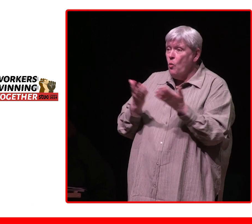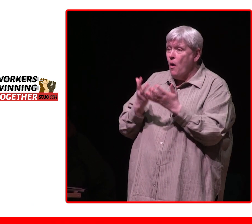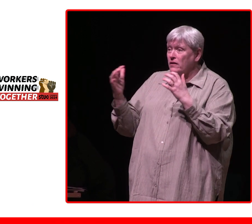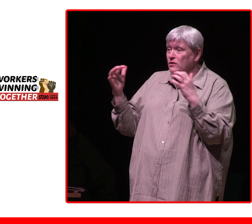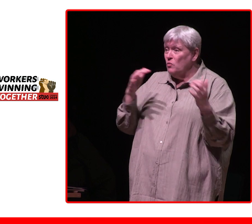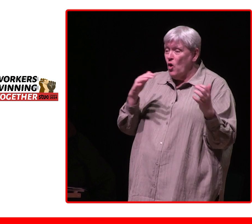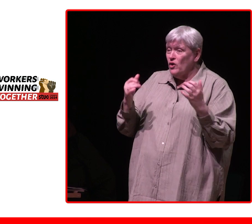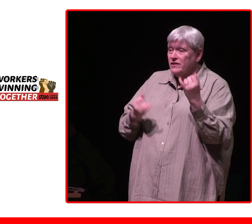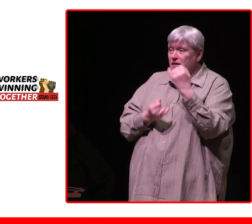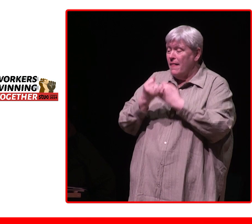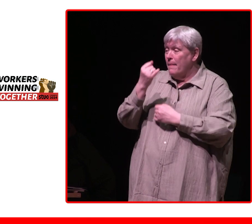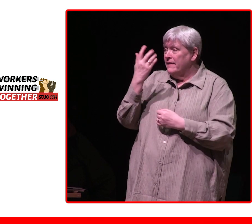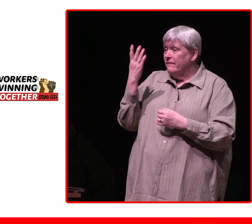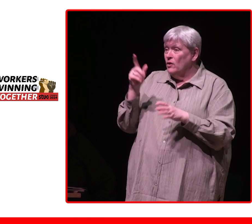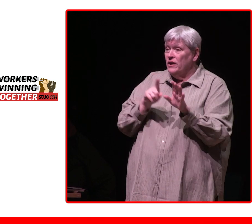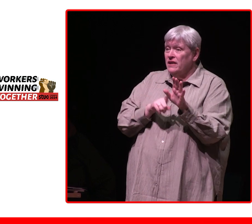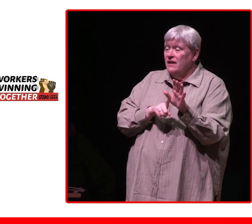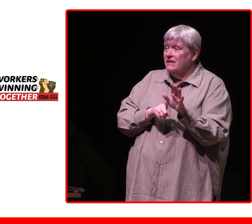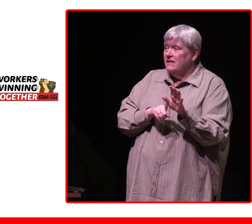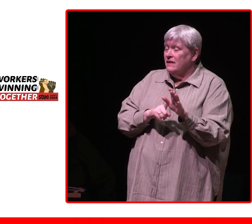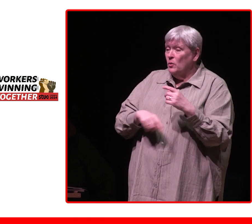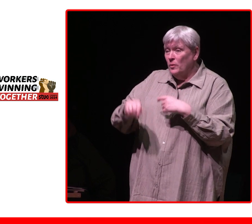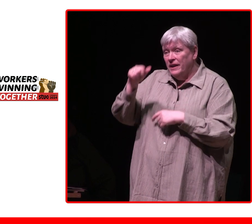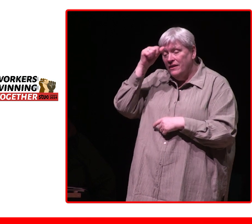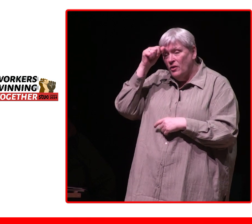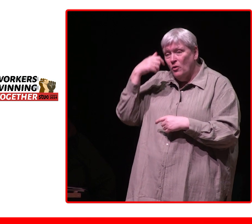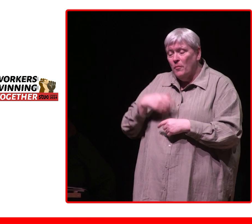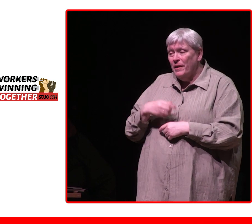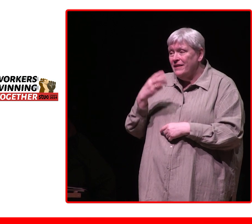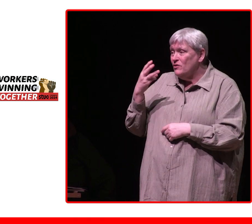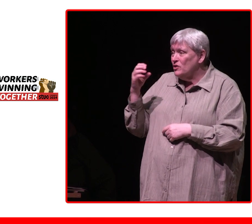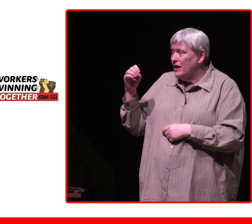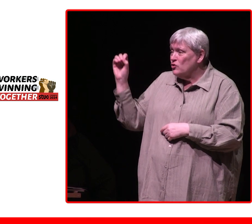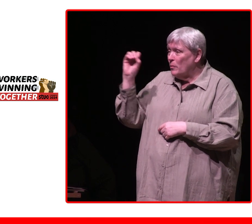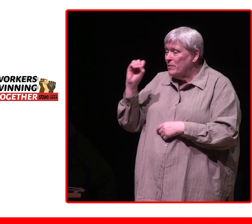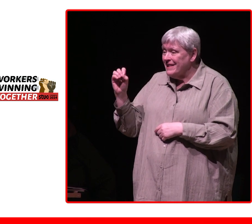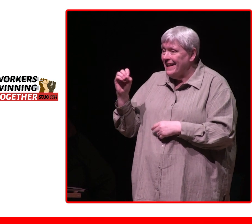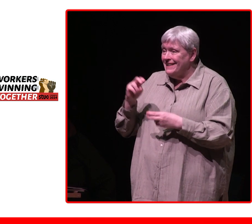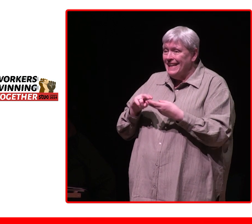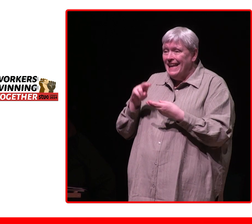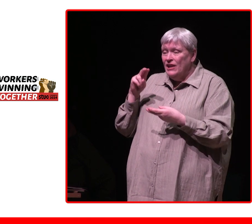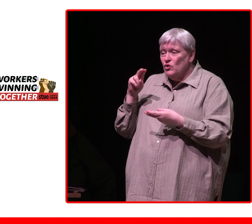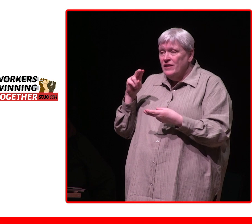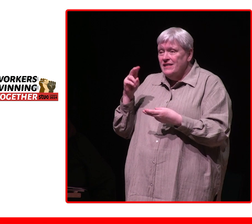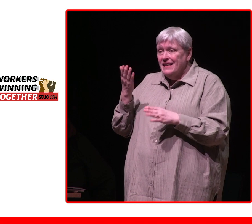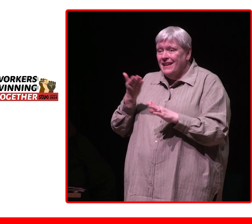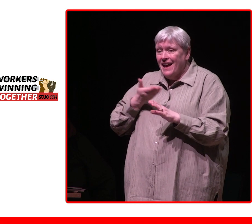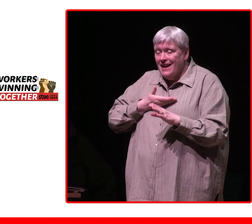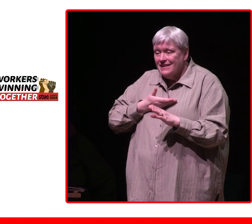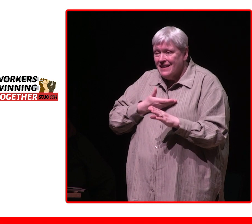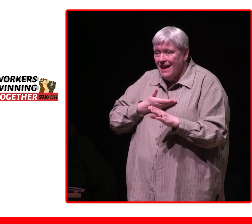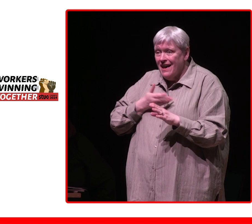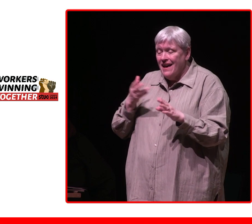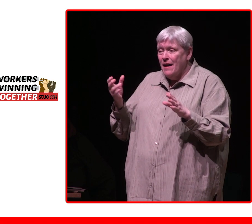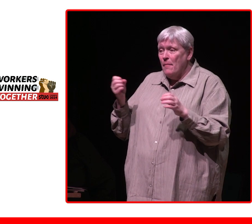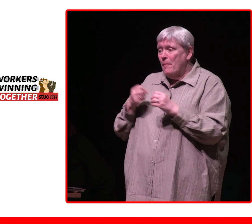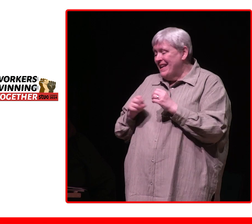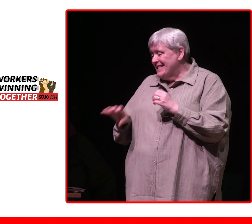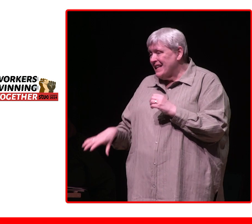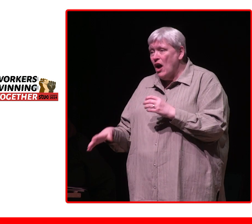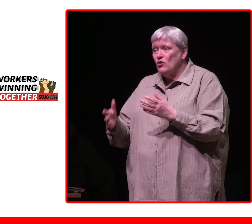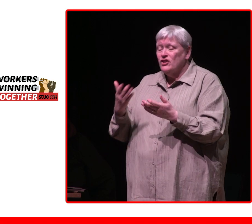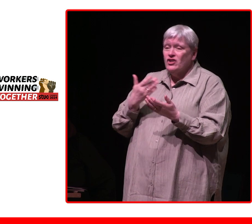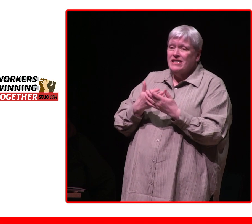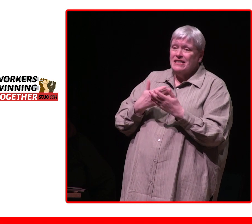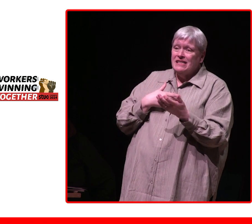over the last 4 years. We know that there's been a 300% increase in Gaza of miscarriages under